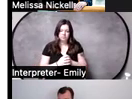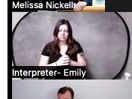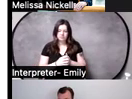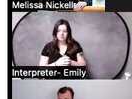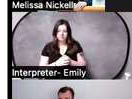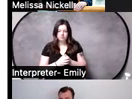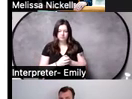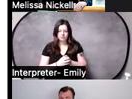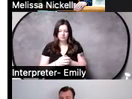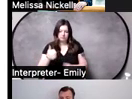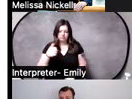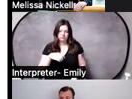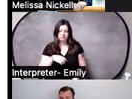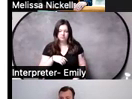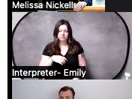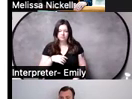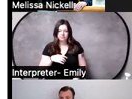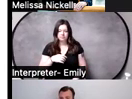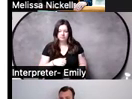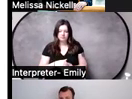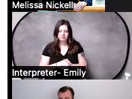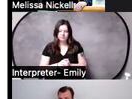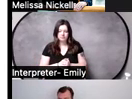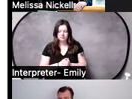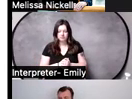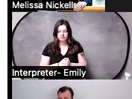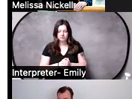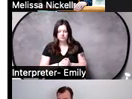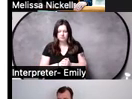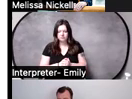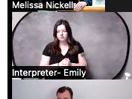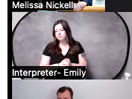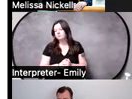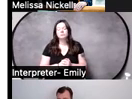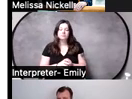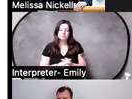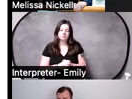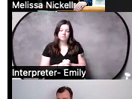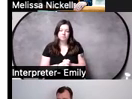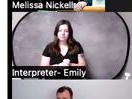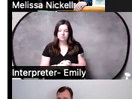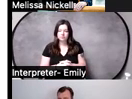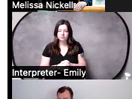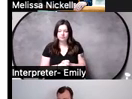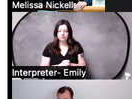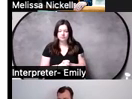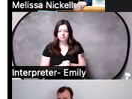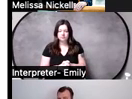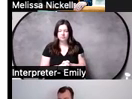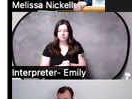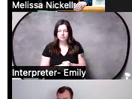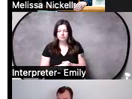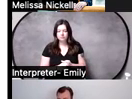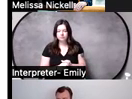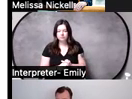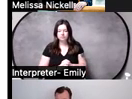emphasize that NIH has many, many, many different funding mechanisms. They have what are